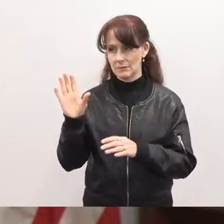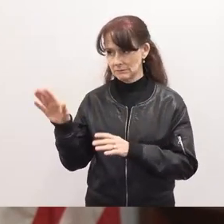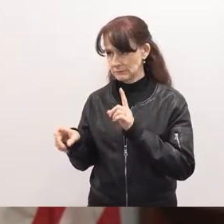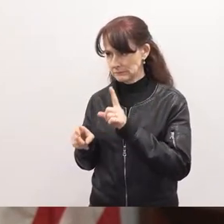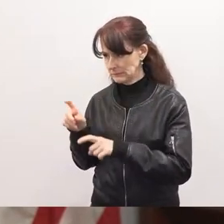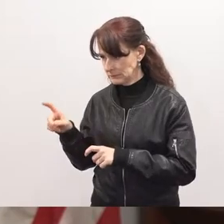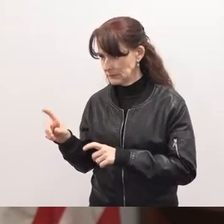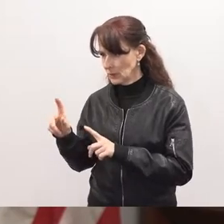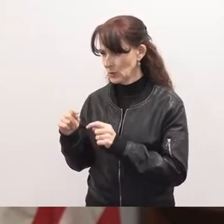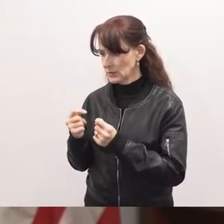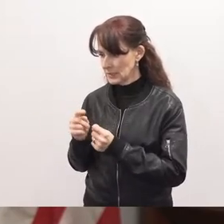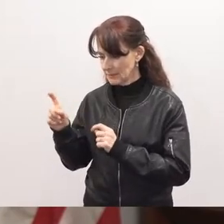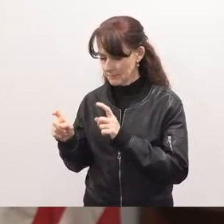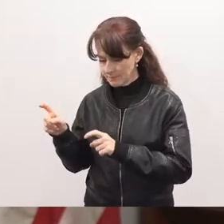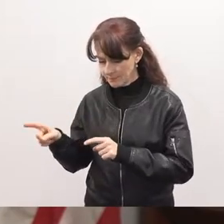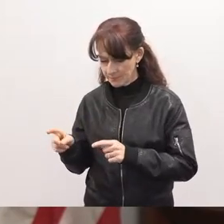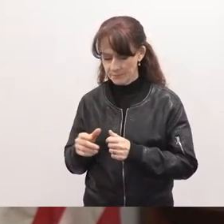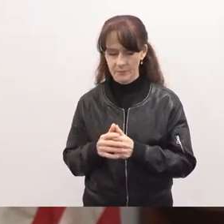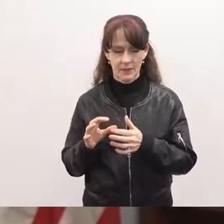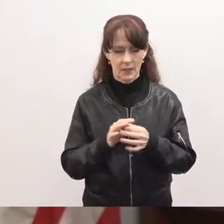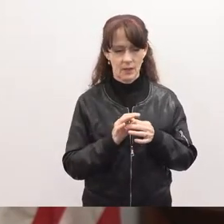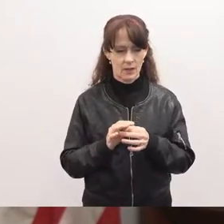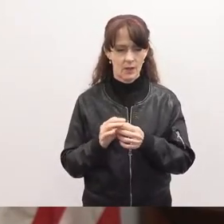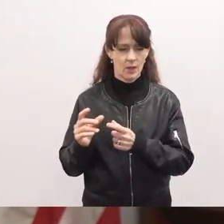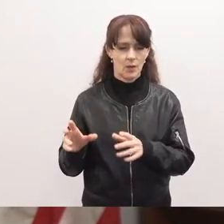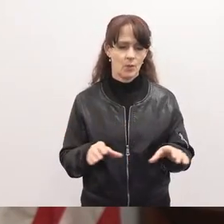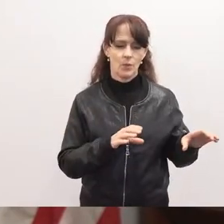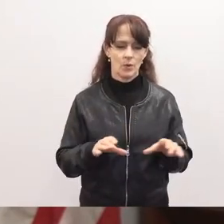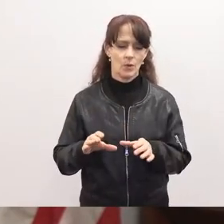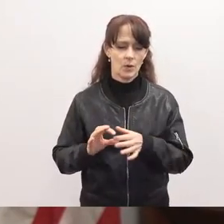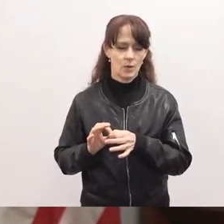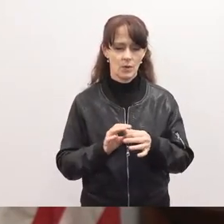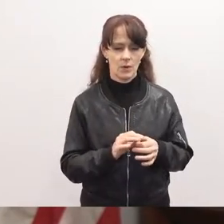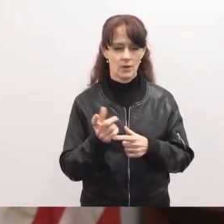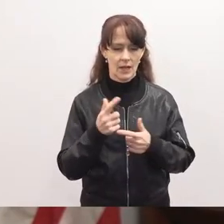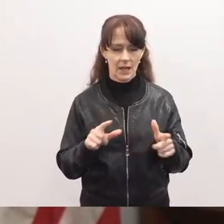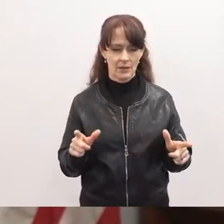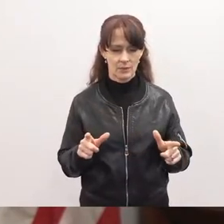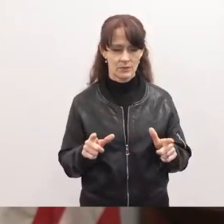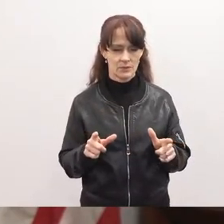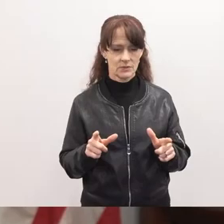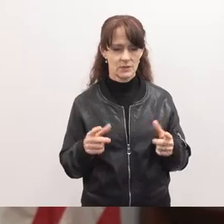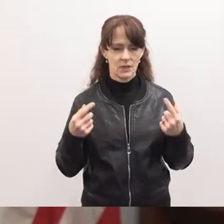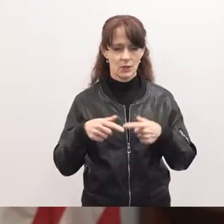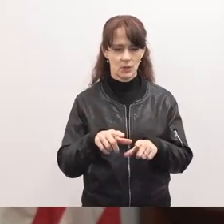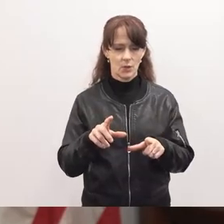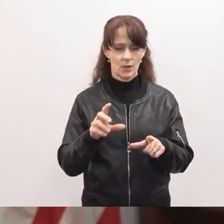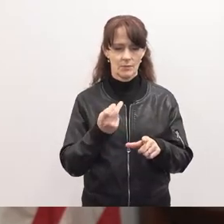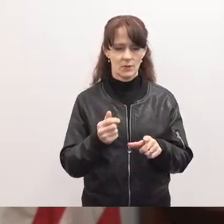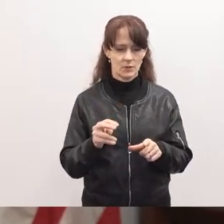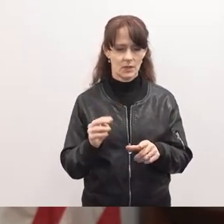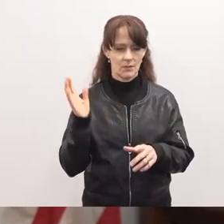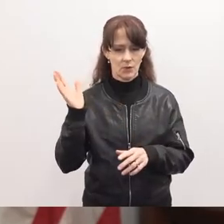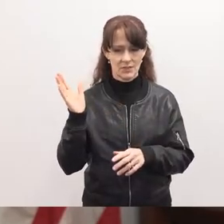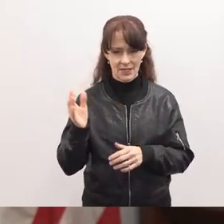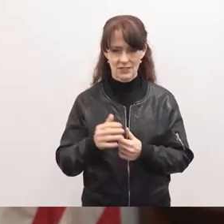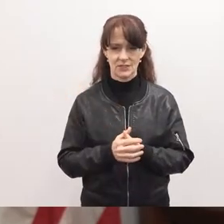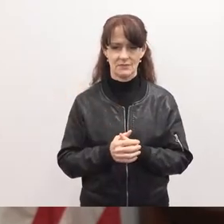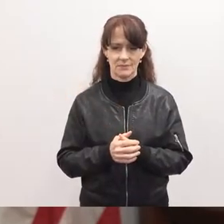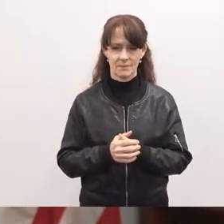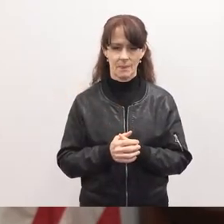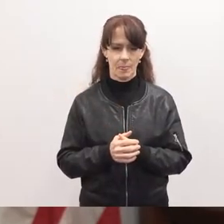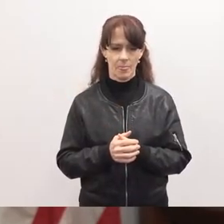and her team around sort of what we're doing around languages, dual immersion. We had the presentation and